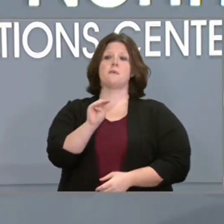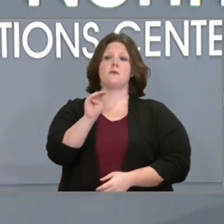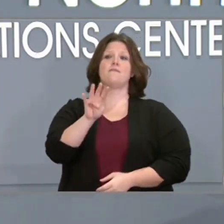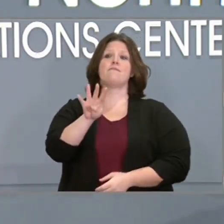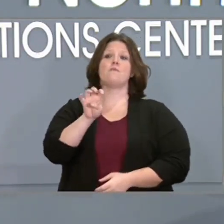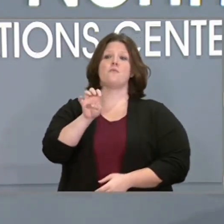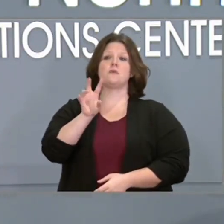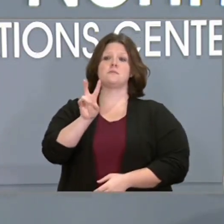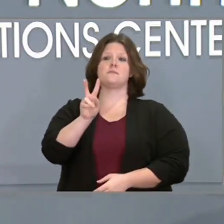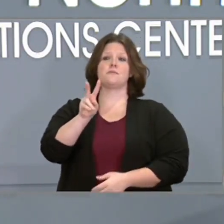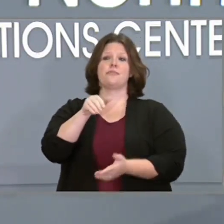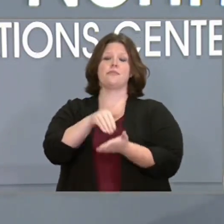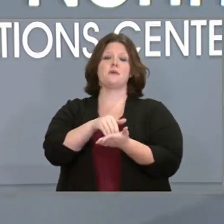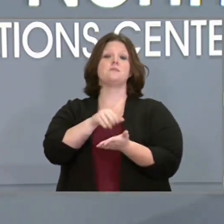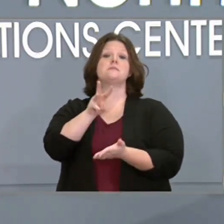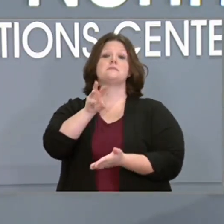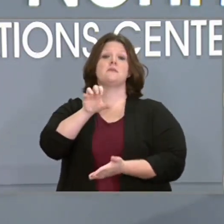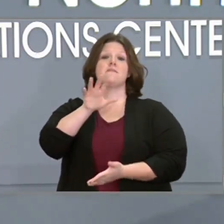1,472,655 cases,